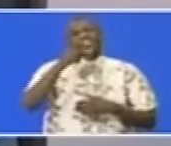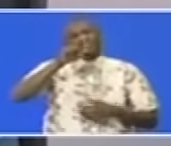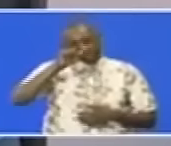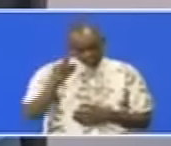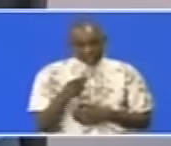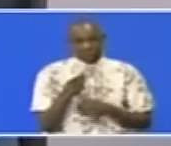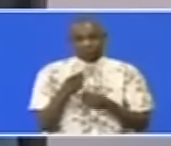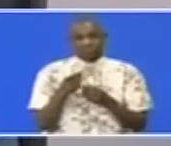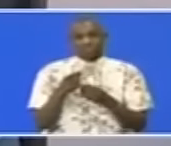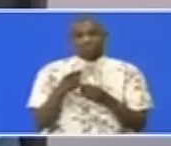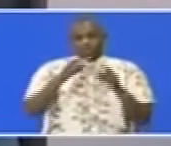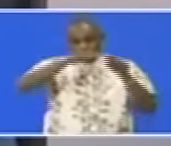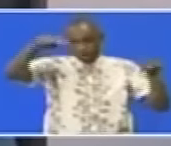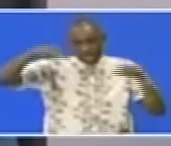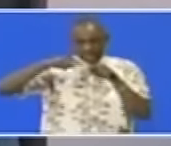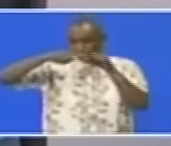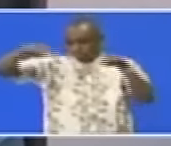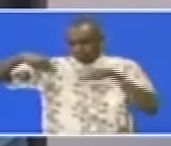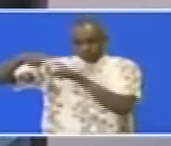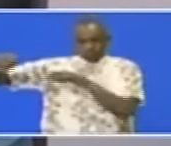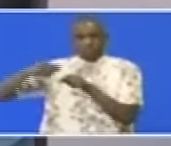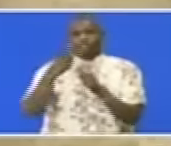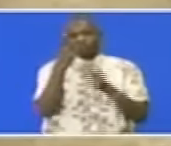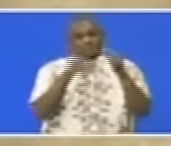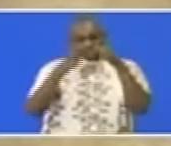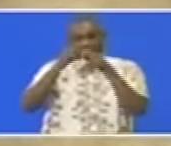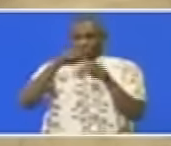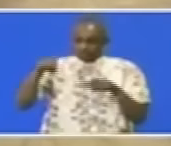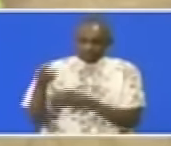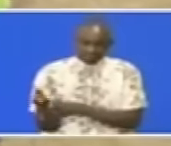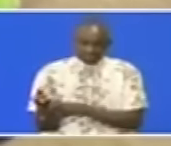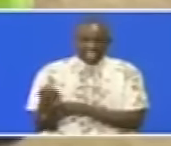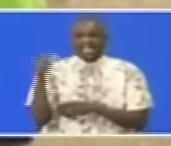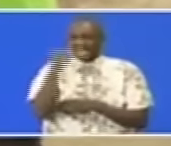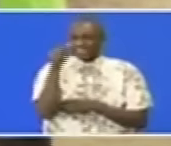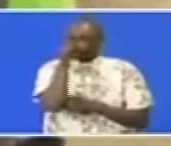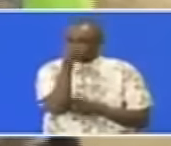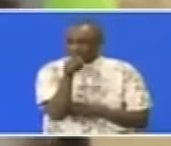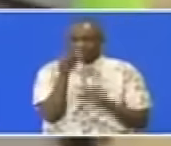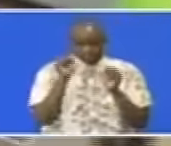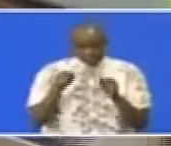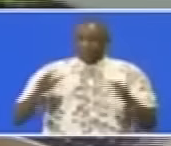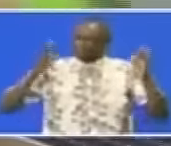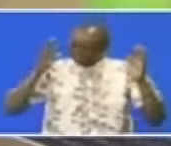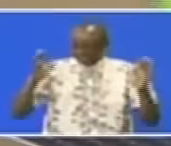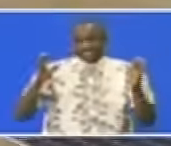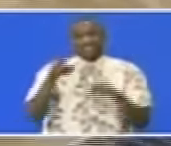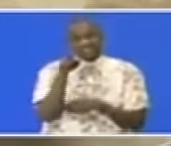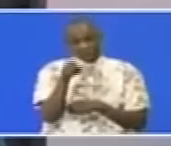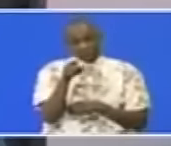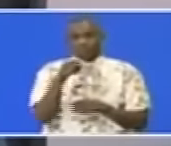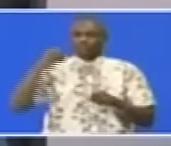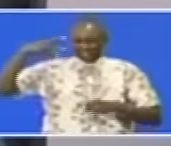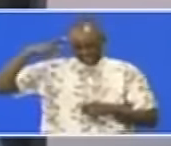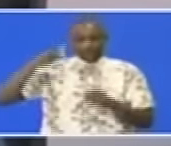210 solar panels of 260 watts. The Garissa solar plant is deemed to be a major addition to the power